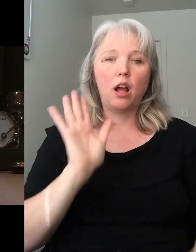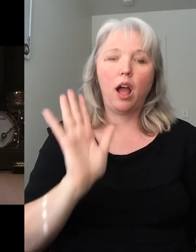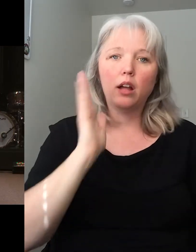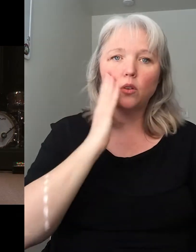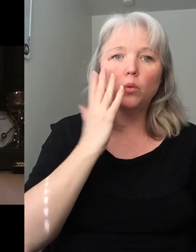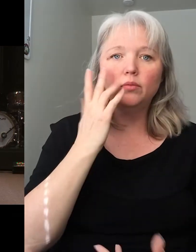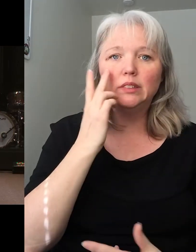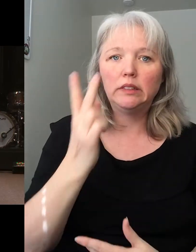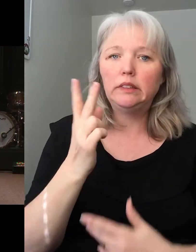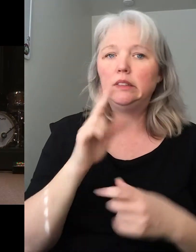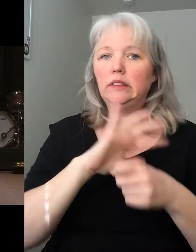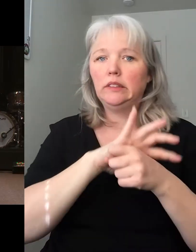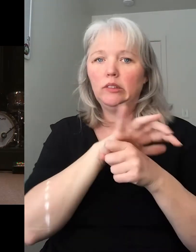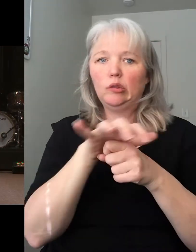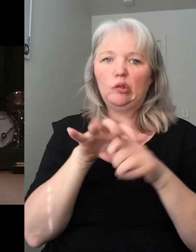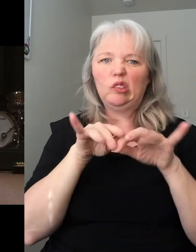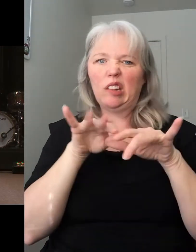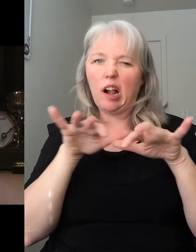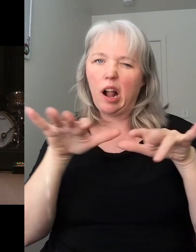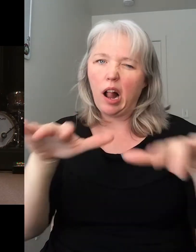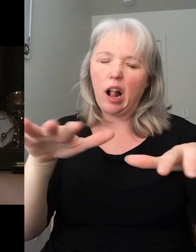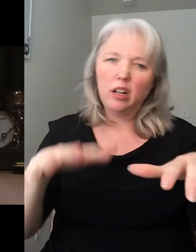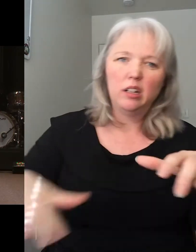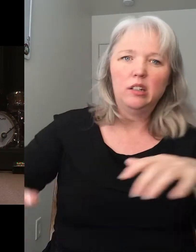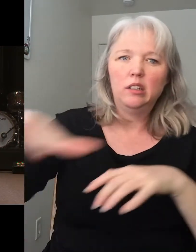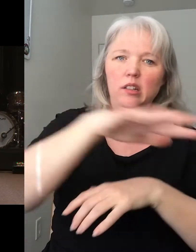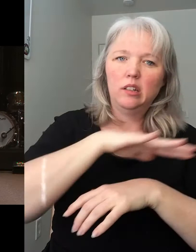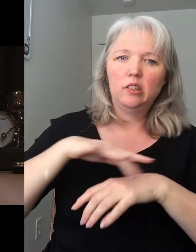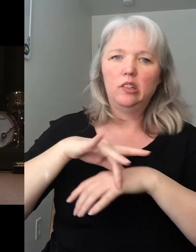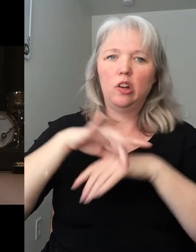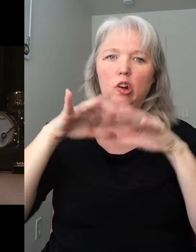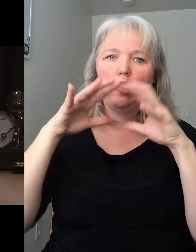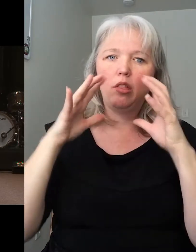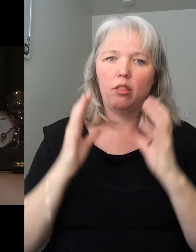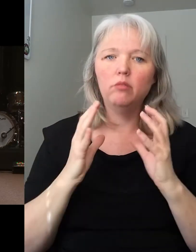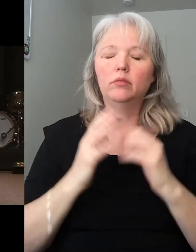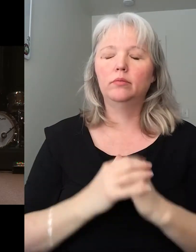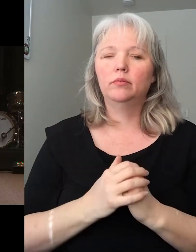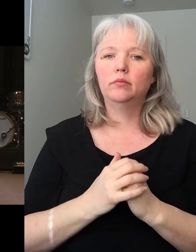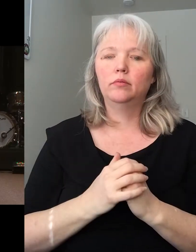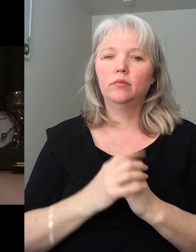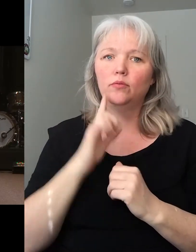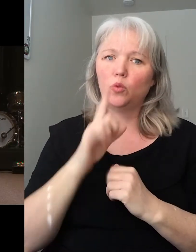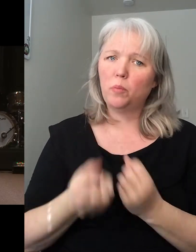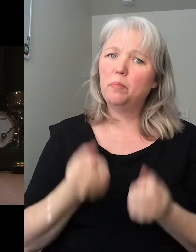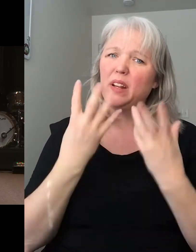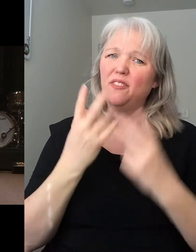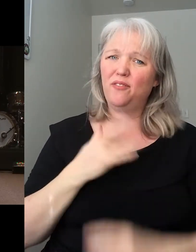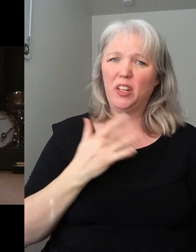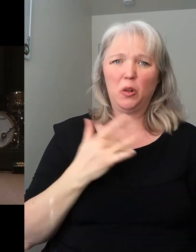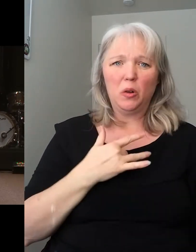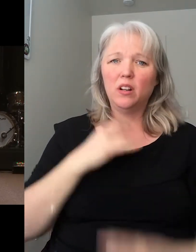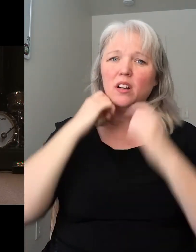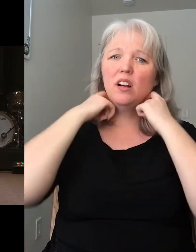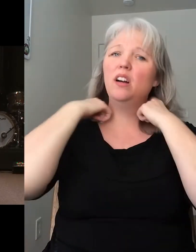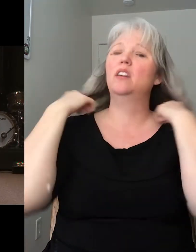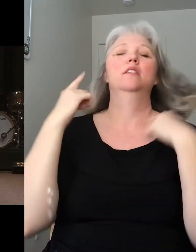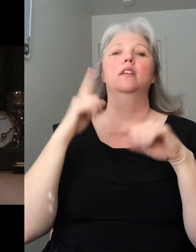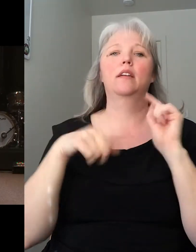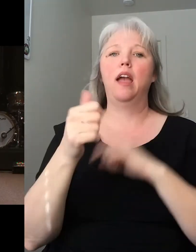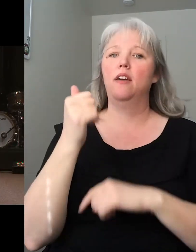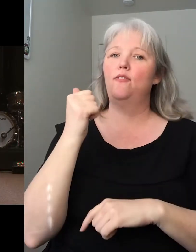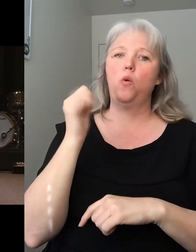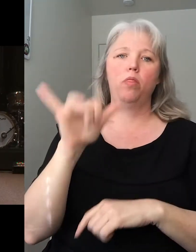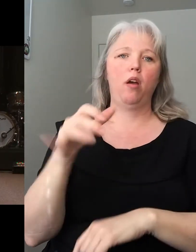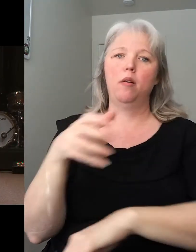know that they have seen the sweeping virus that has come across this planet. And for many of them, they feel that they cannot